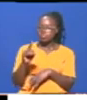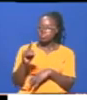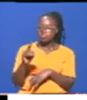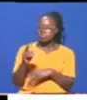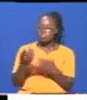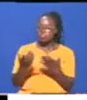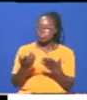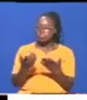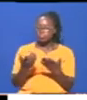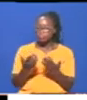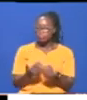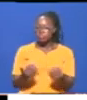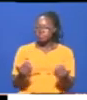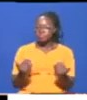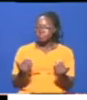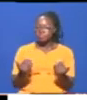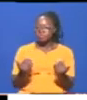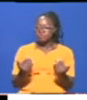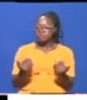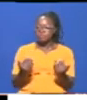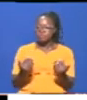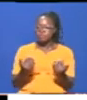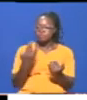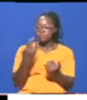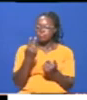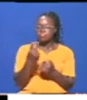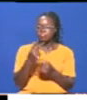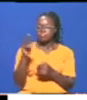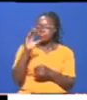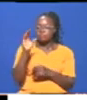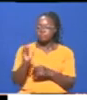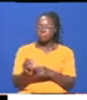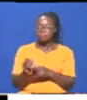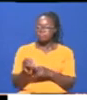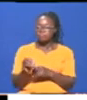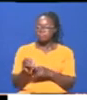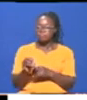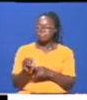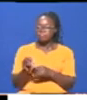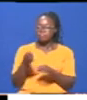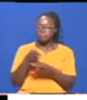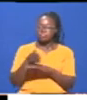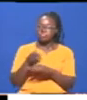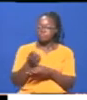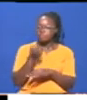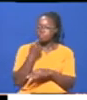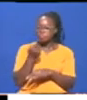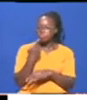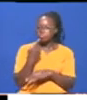Organization's report that 42% of the fake medicine